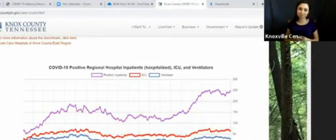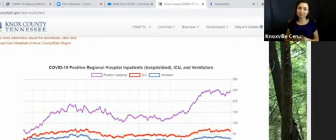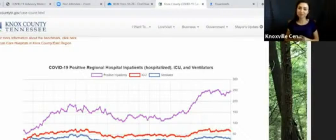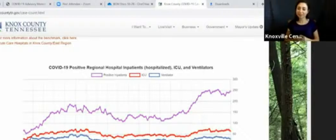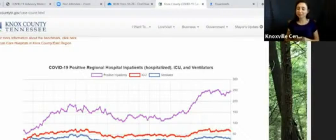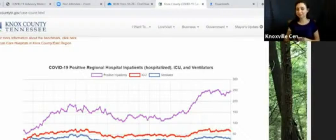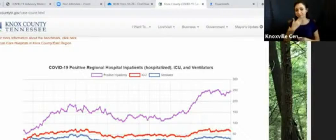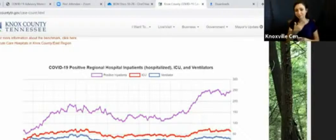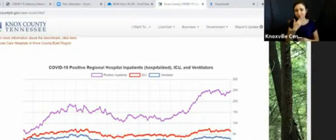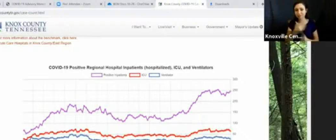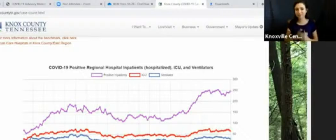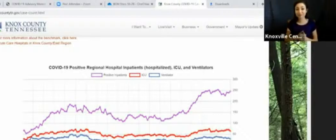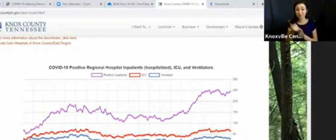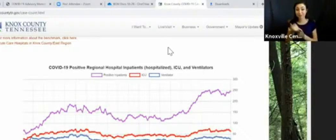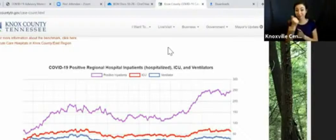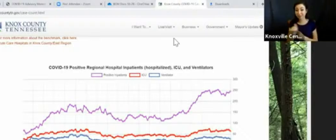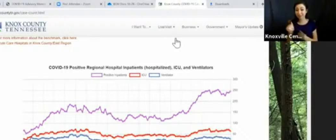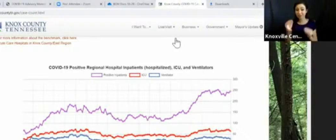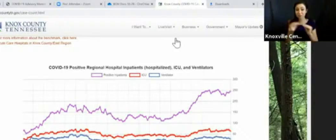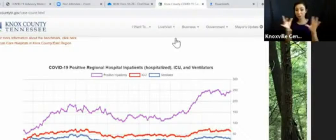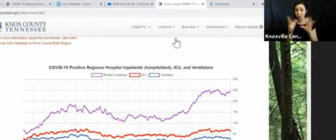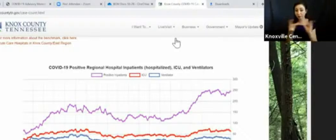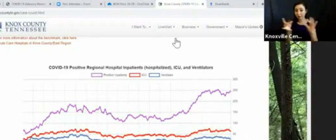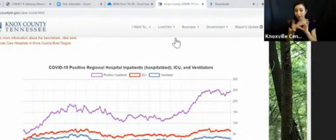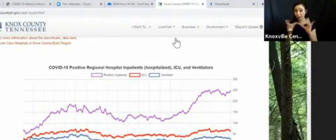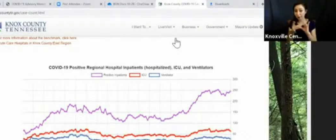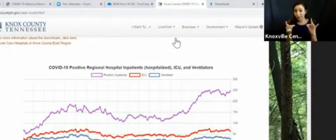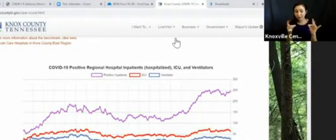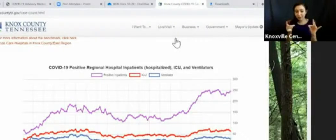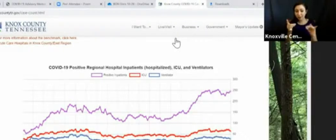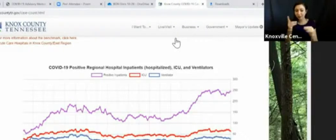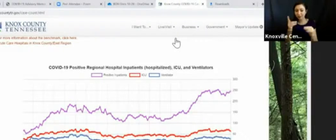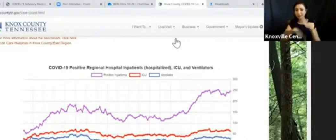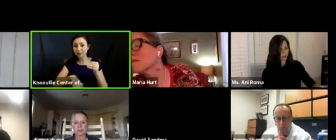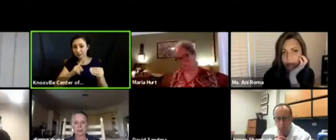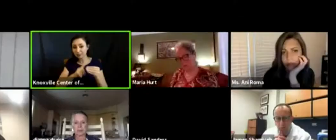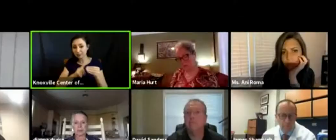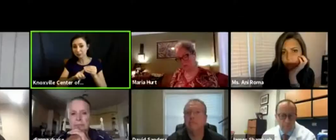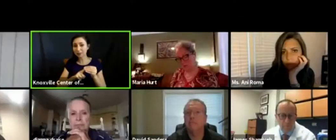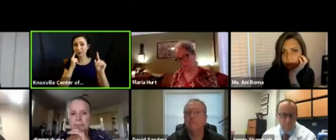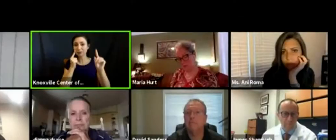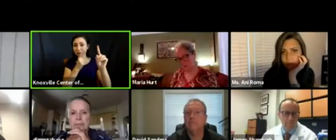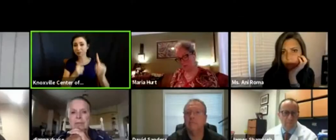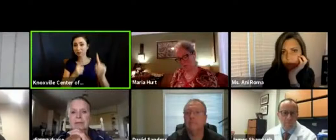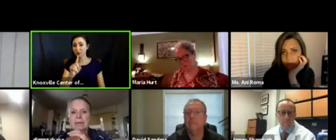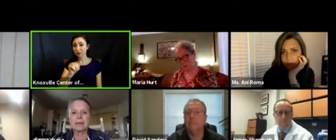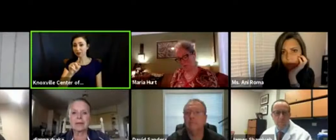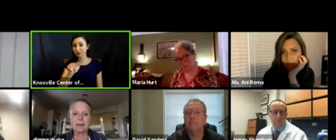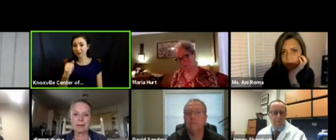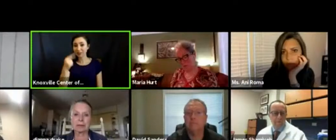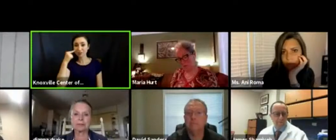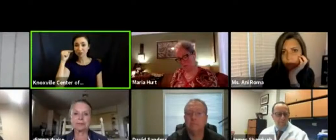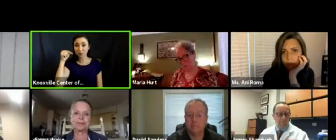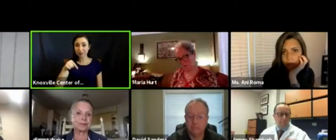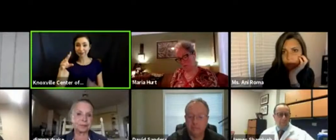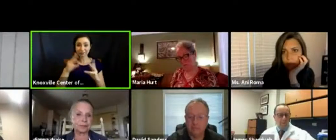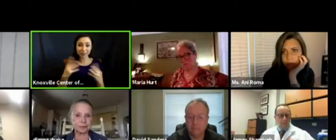Thanks. Any other comments regarding our benchmark data for this